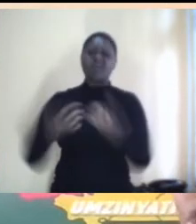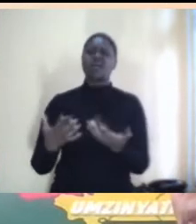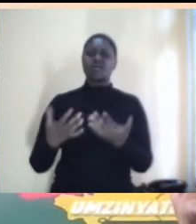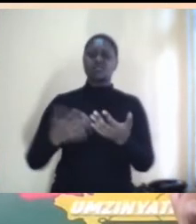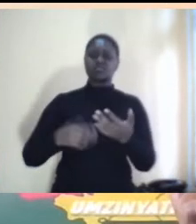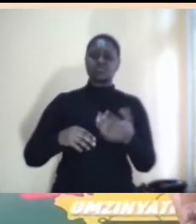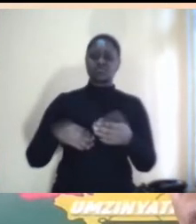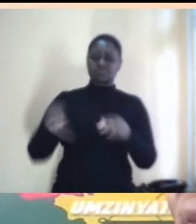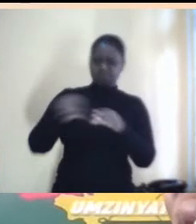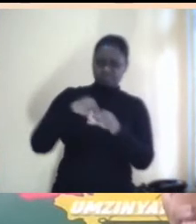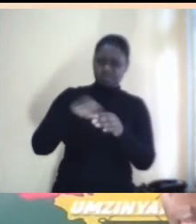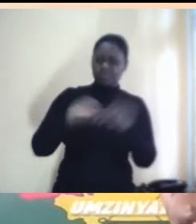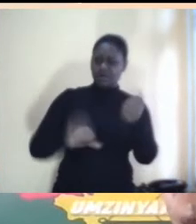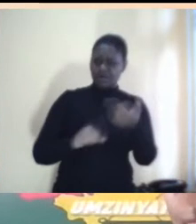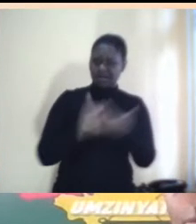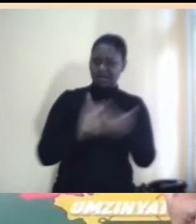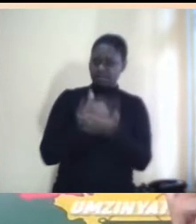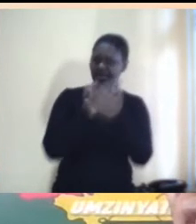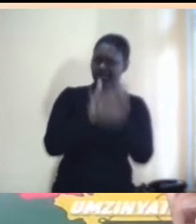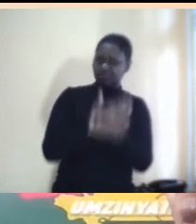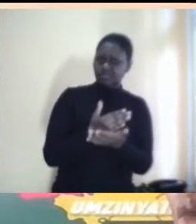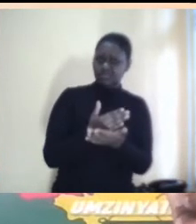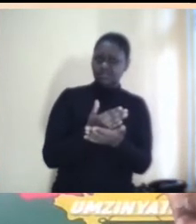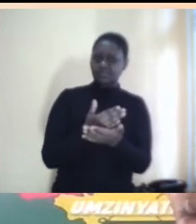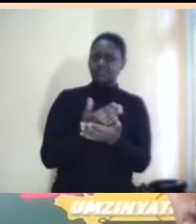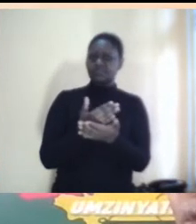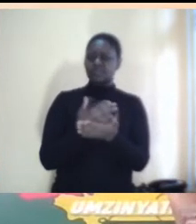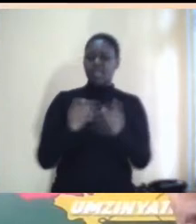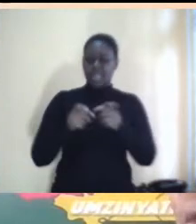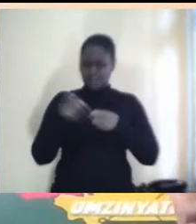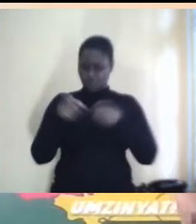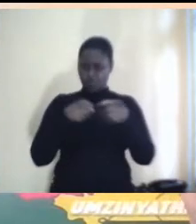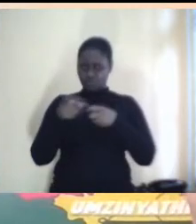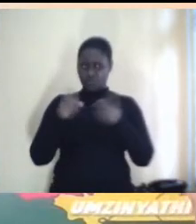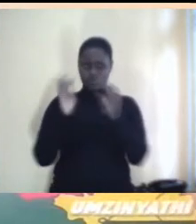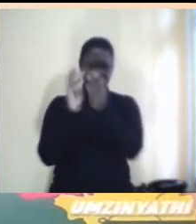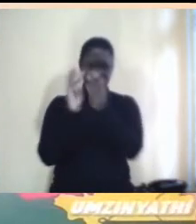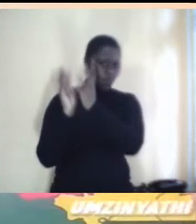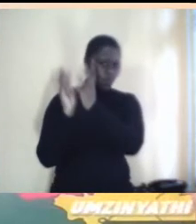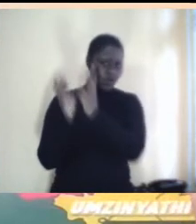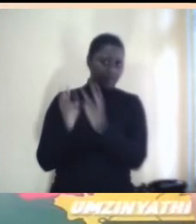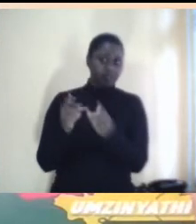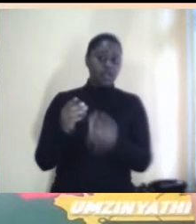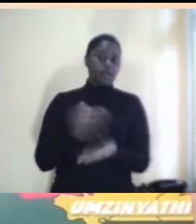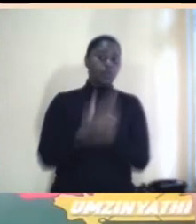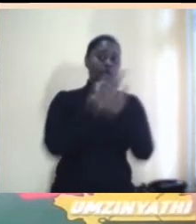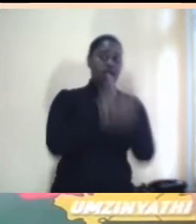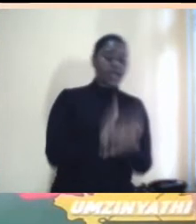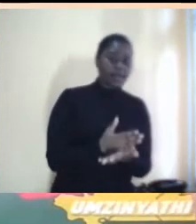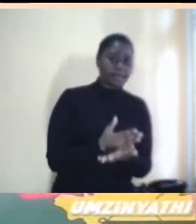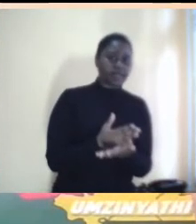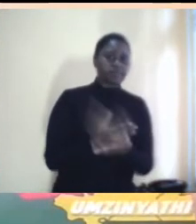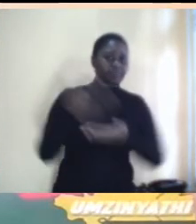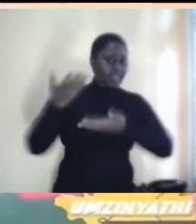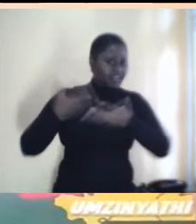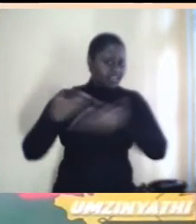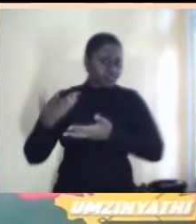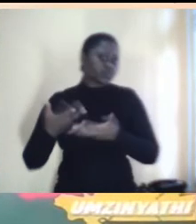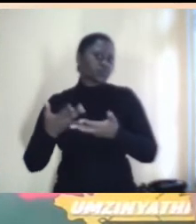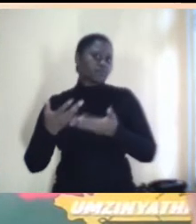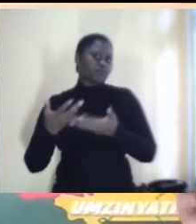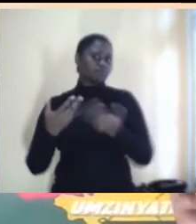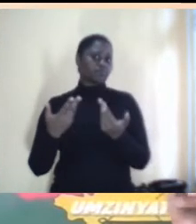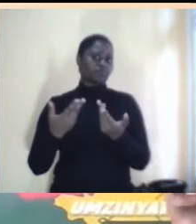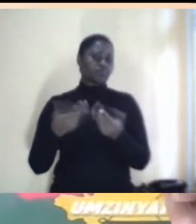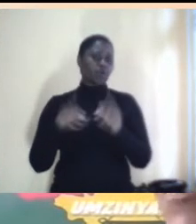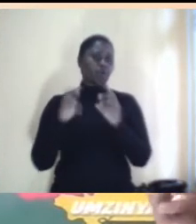to accurately predict and control weather patterns. To help alleviate the harsh effect of